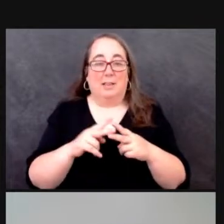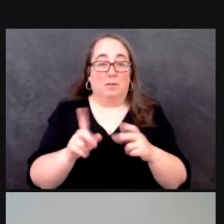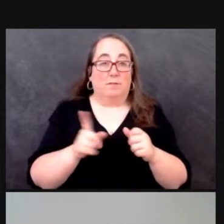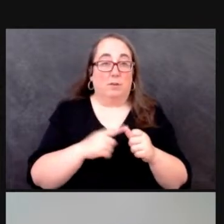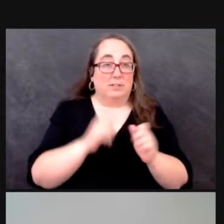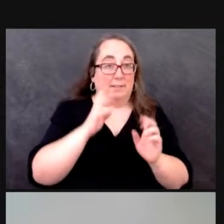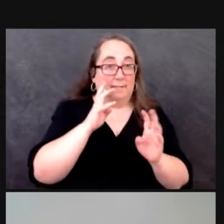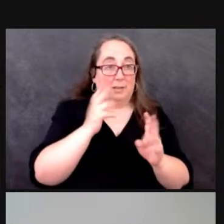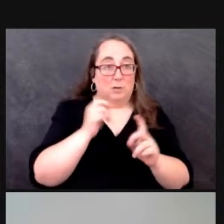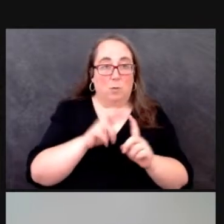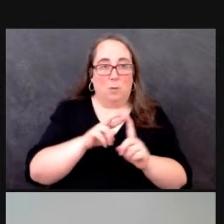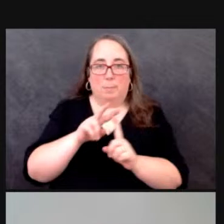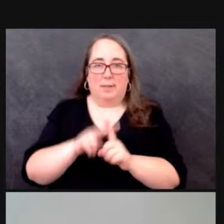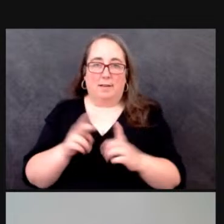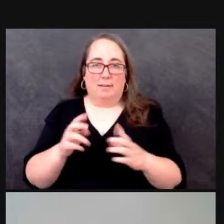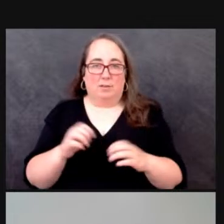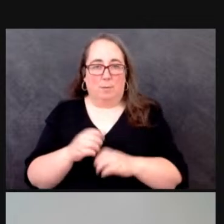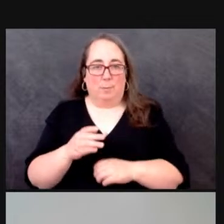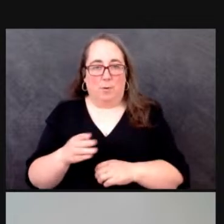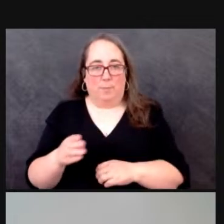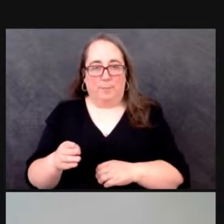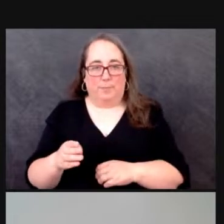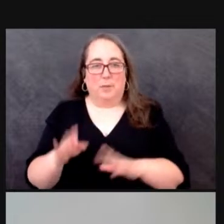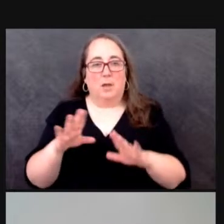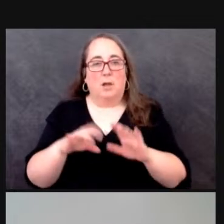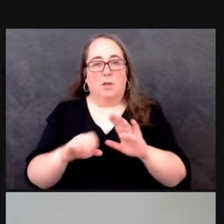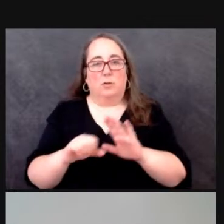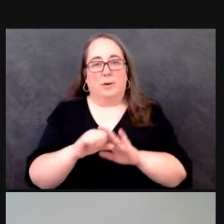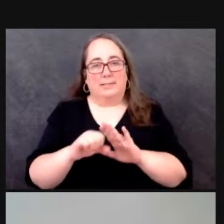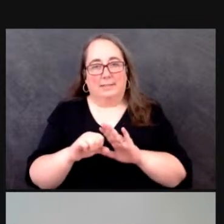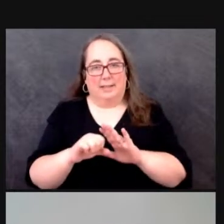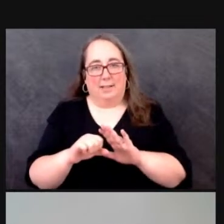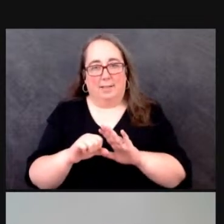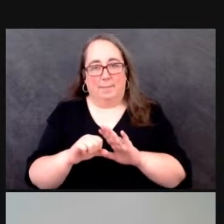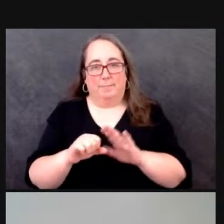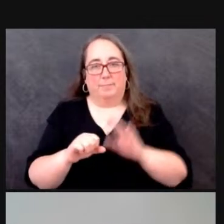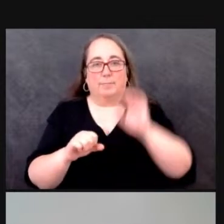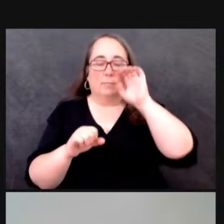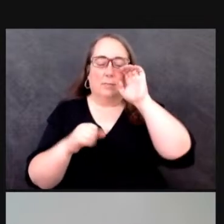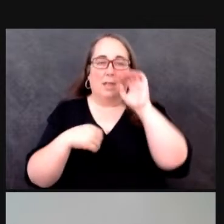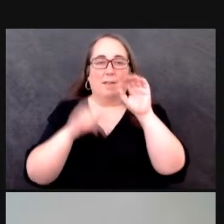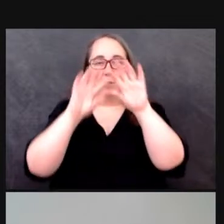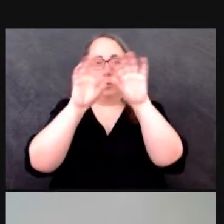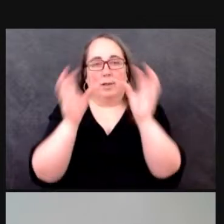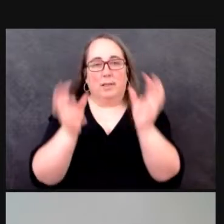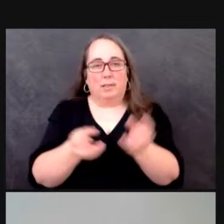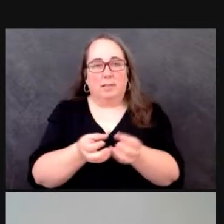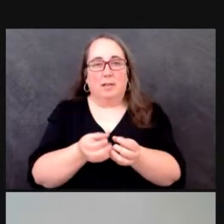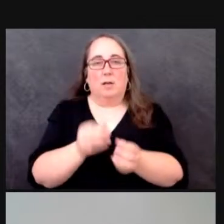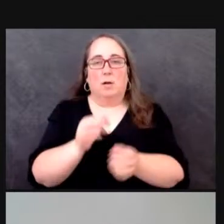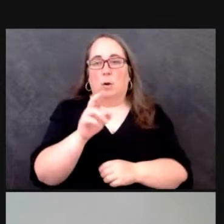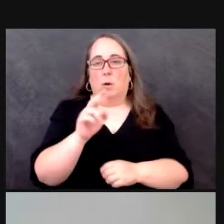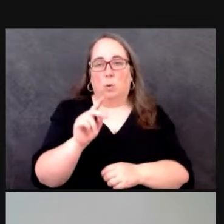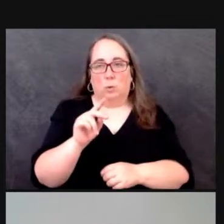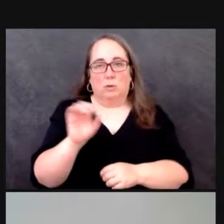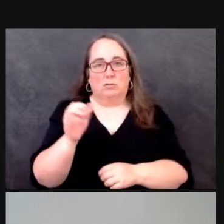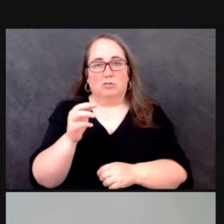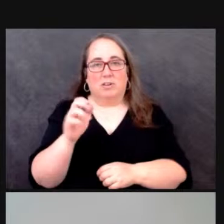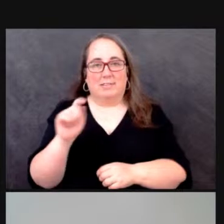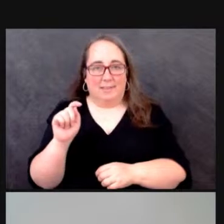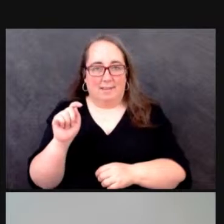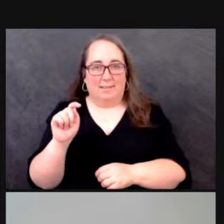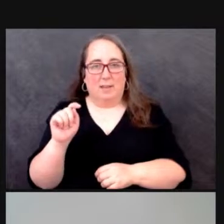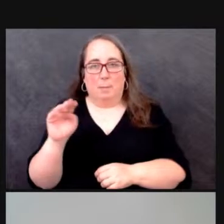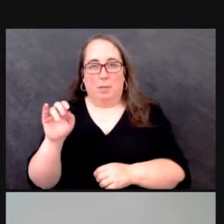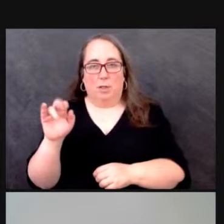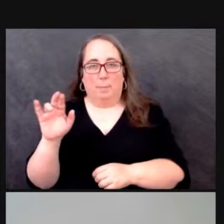in Baltimore. The Great Seal and the cruiser are surrounded by wreaths of oak, horse chestnut, and mulberry. A festoon